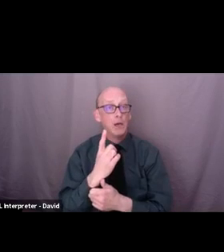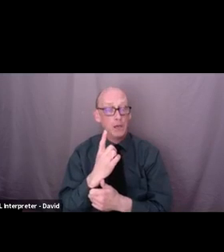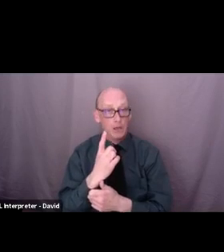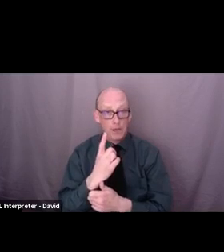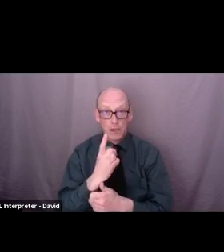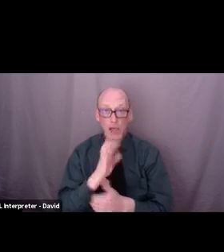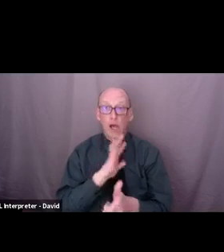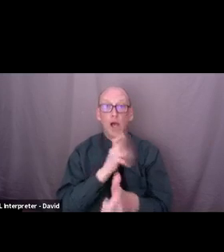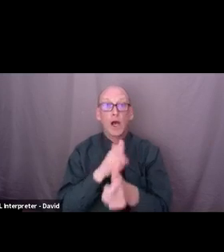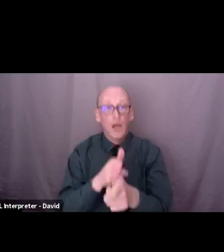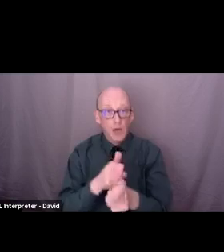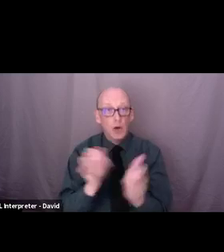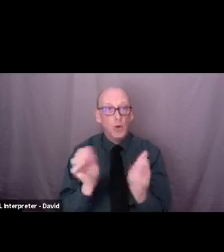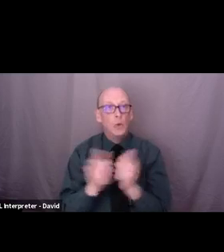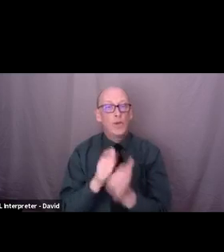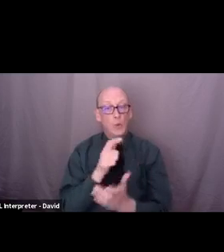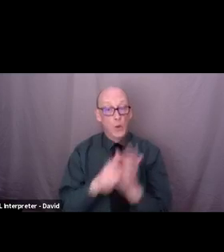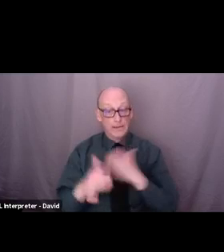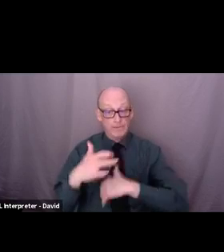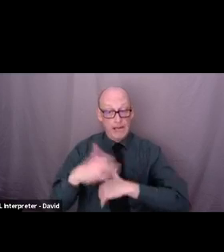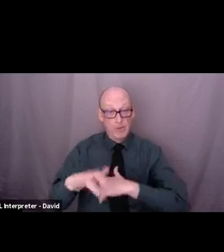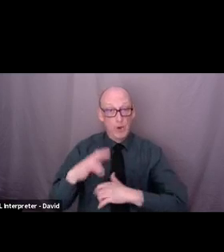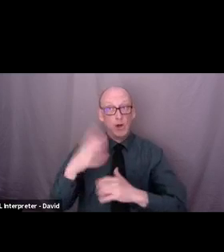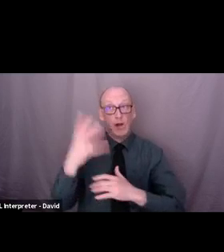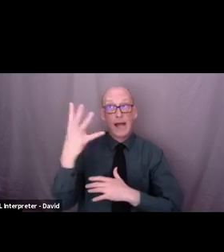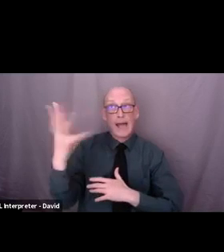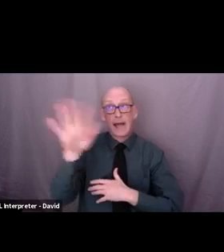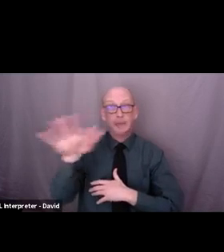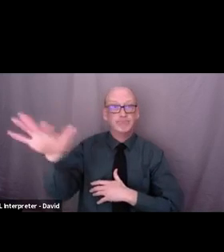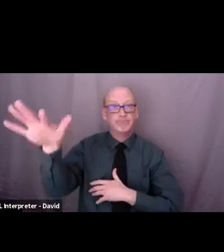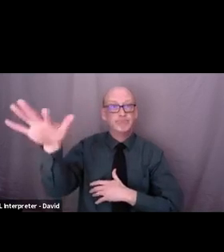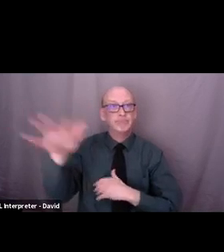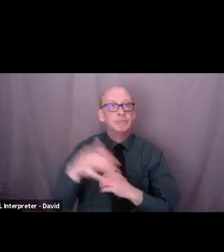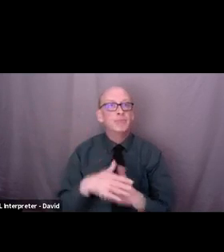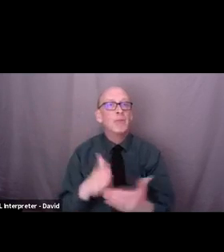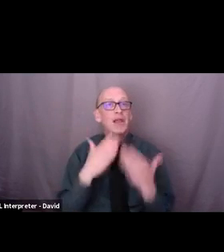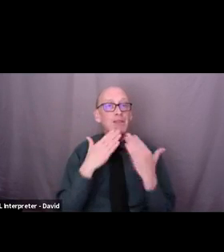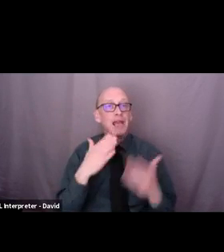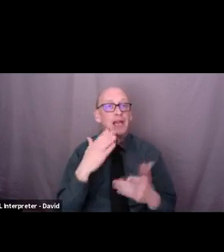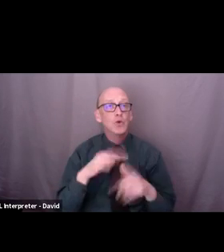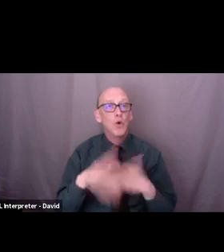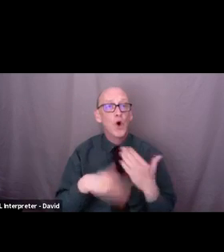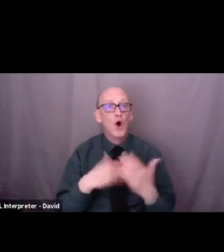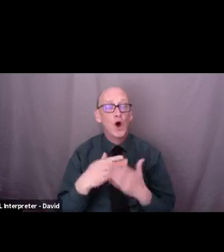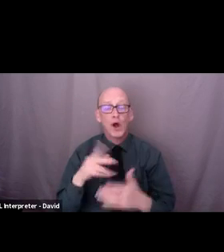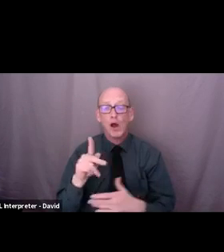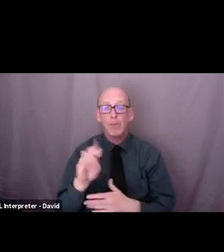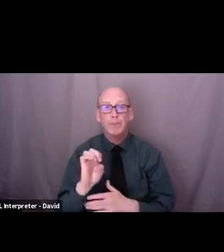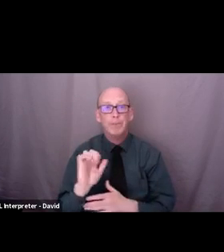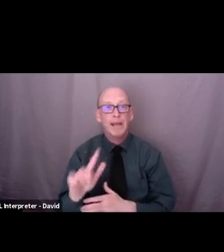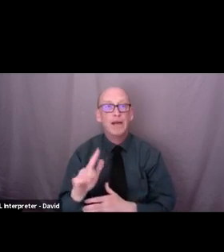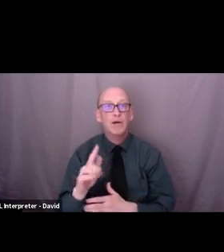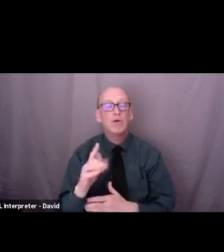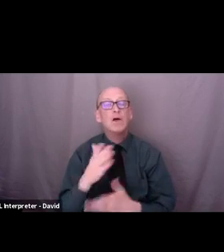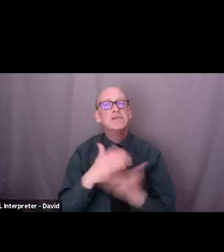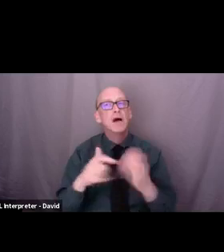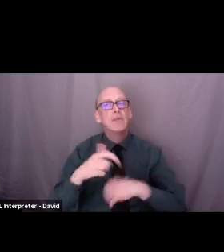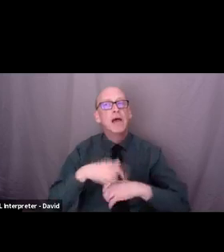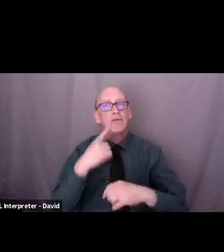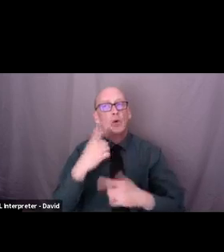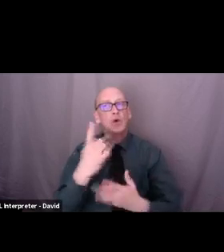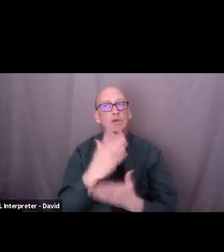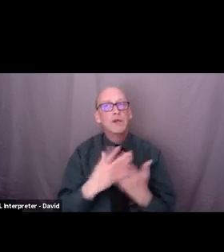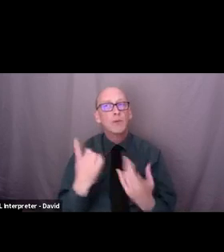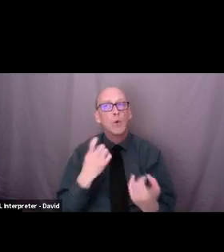up to date on what is available out there. So thanks to all of our panelists. We do have time for some questions. If any of